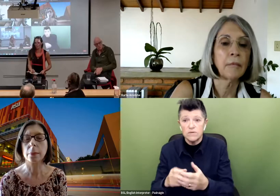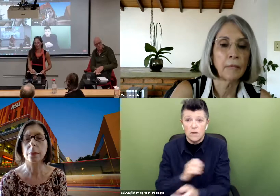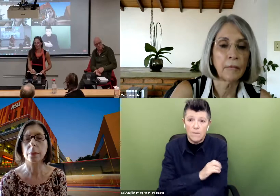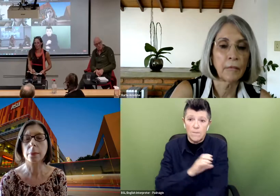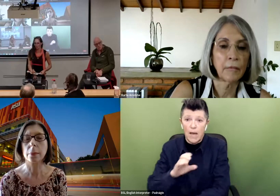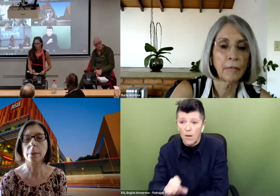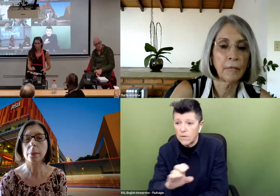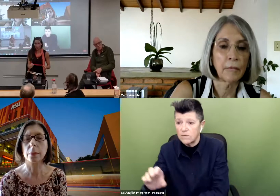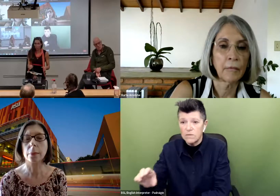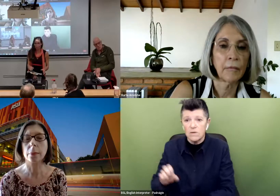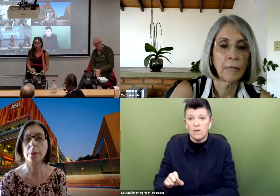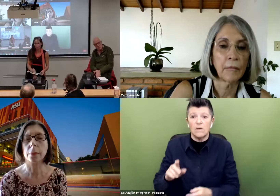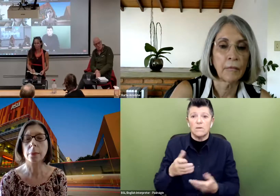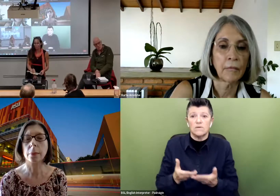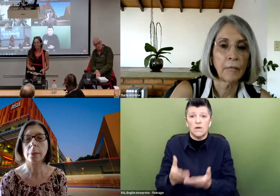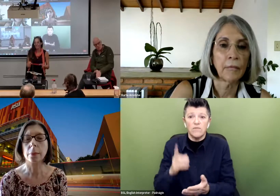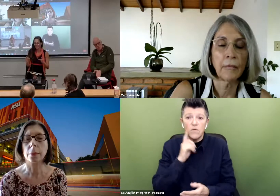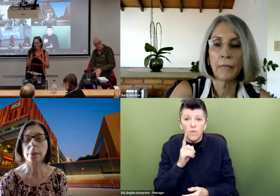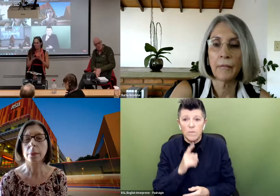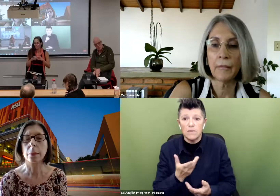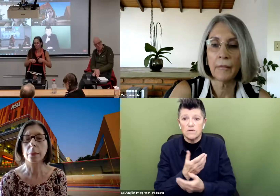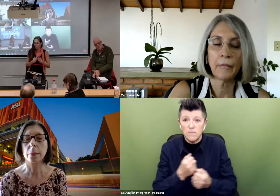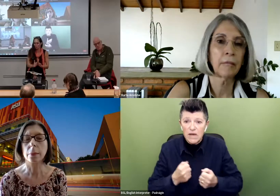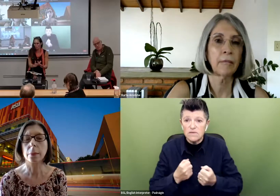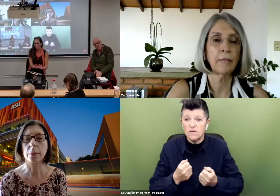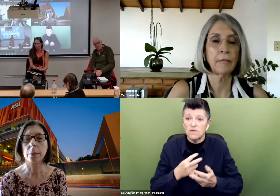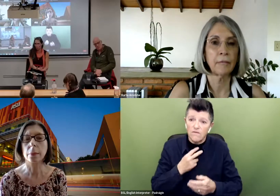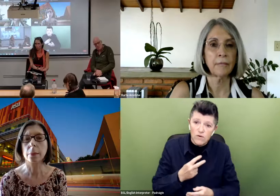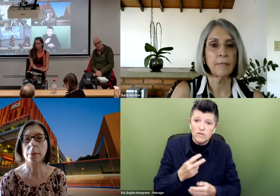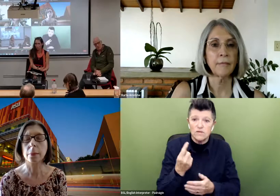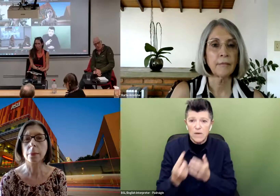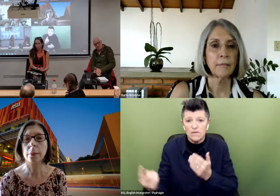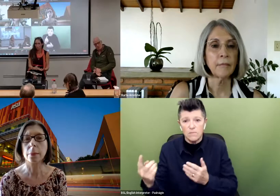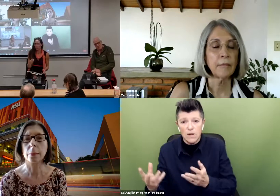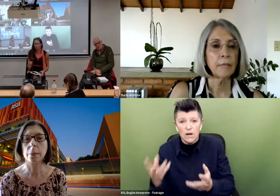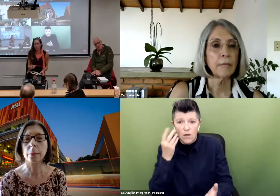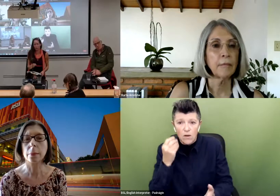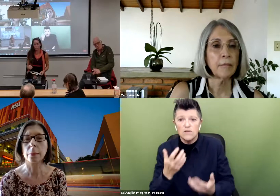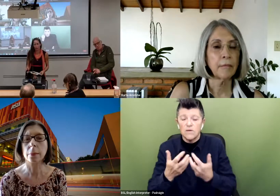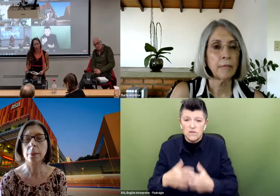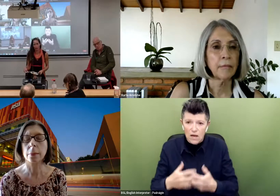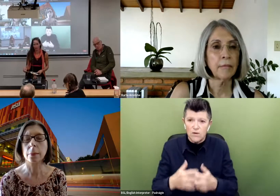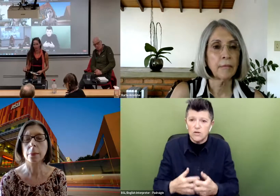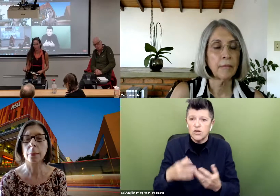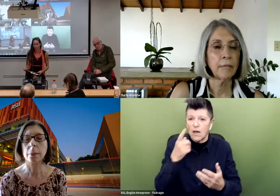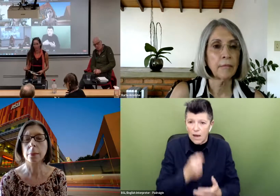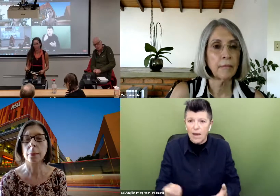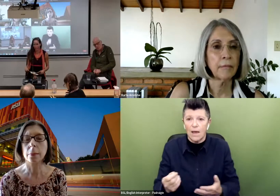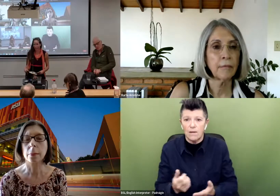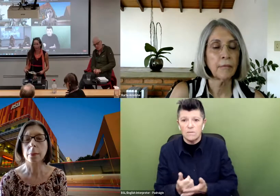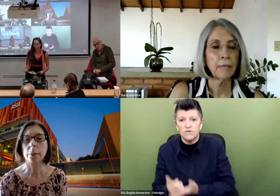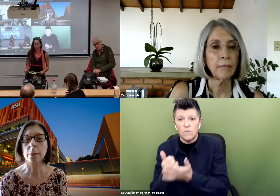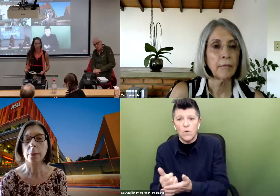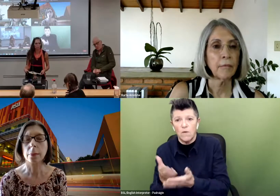or voices where they are independently heard, then the technologies will also be taken up to do that. So the solution is not